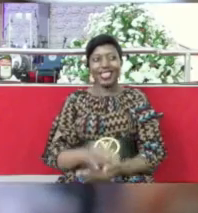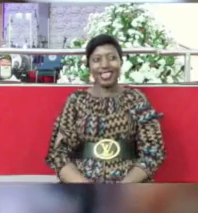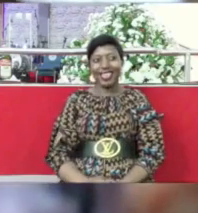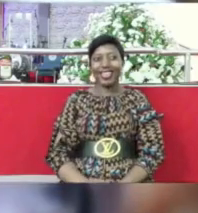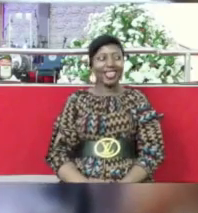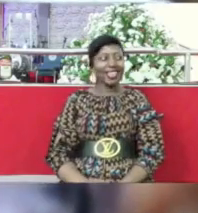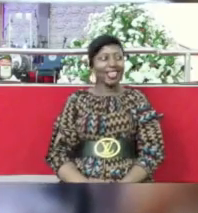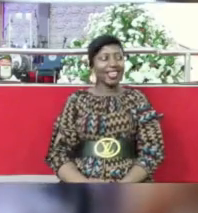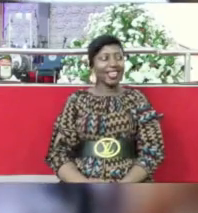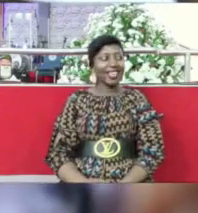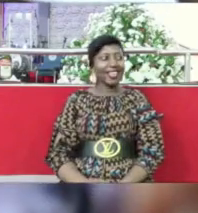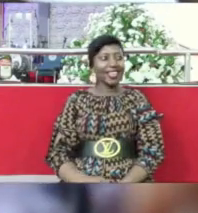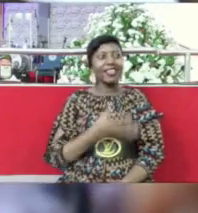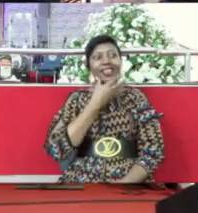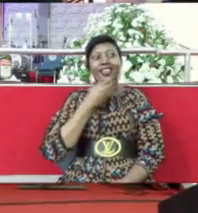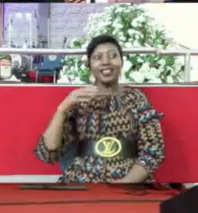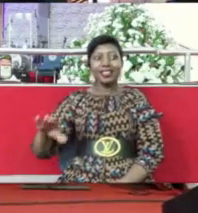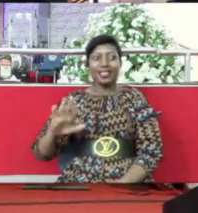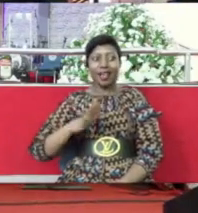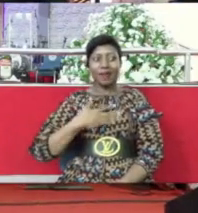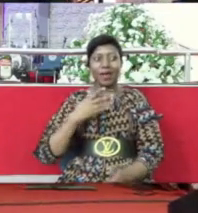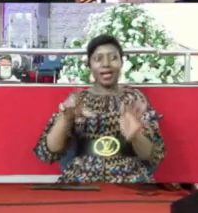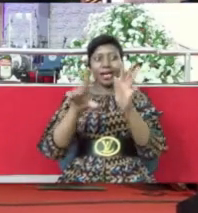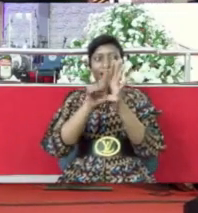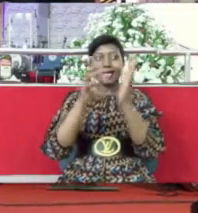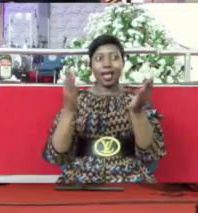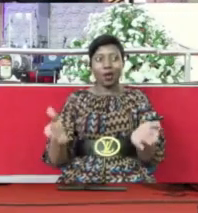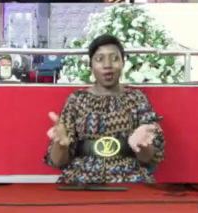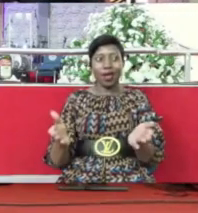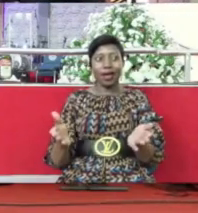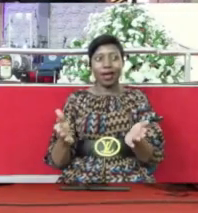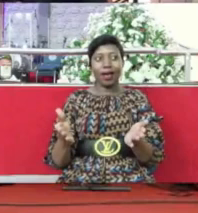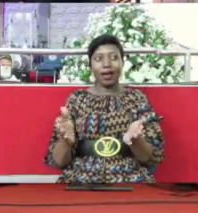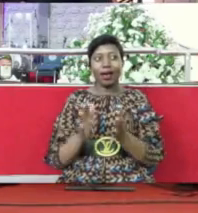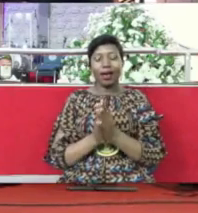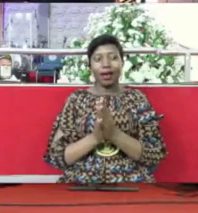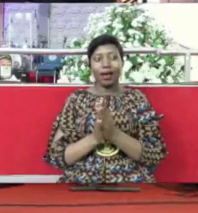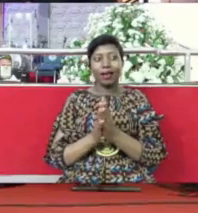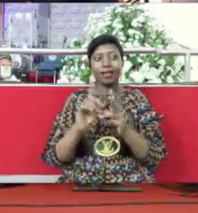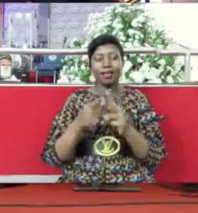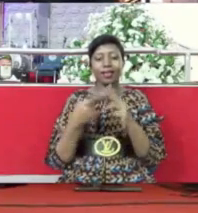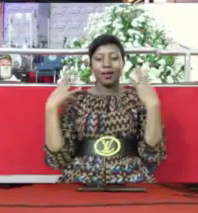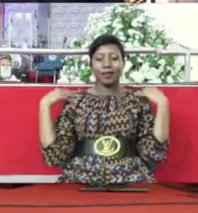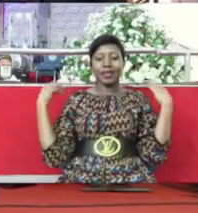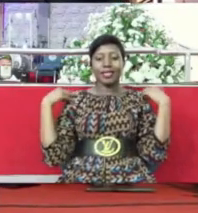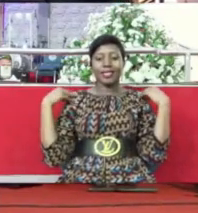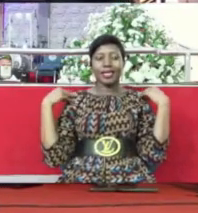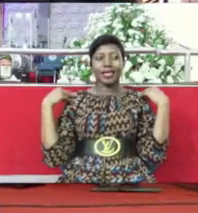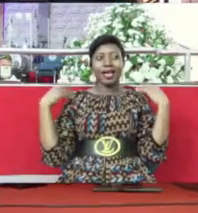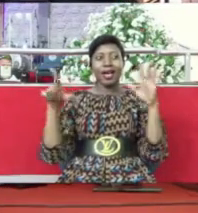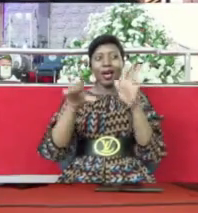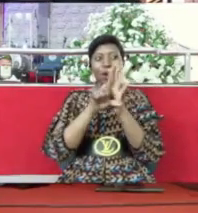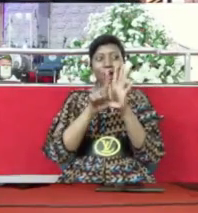Munga is a lawyer by profession, right? He started practicing law alianza kufanya mambo ya sheria alipokuwa akiwa mdogo. So